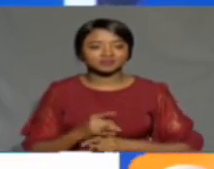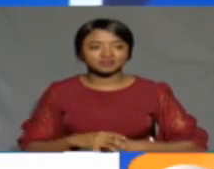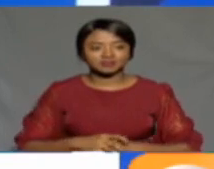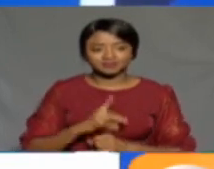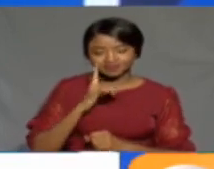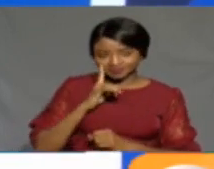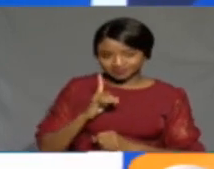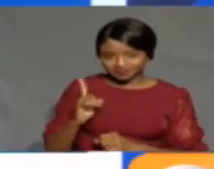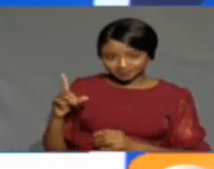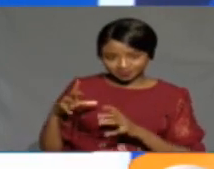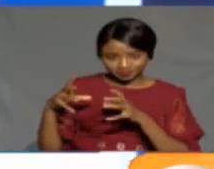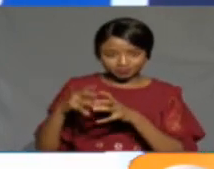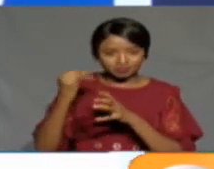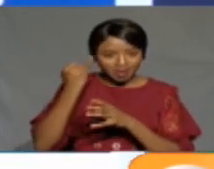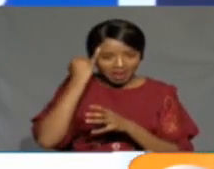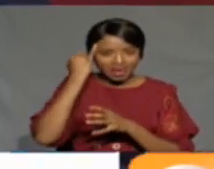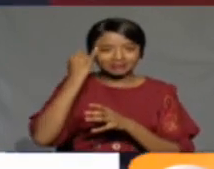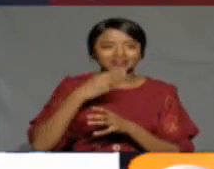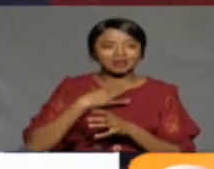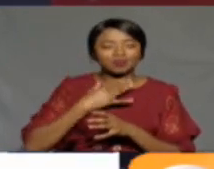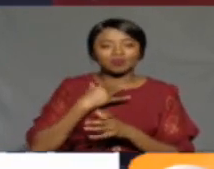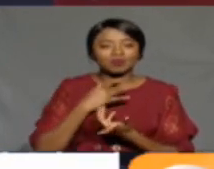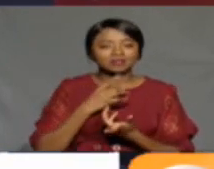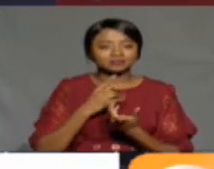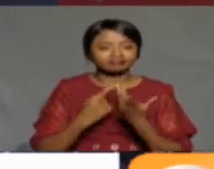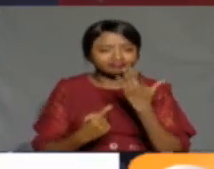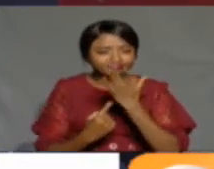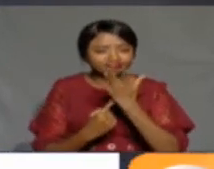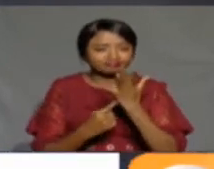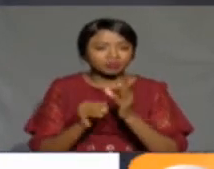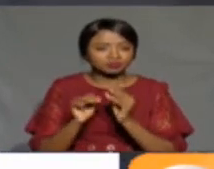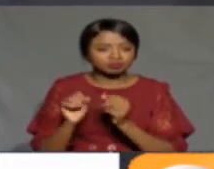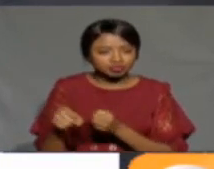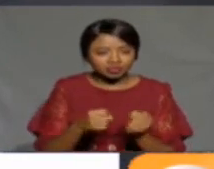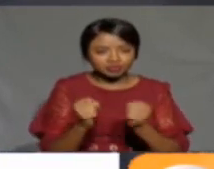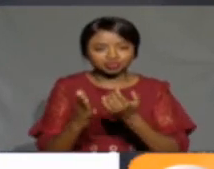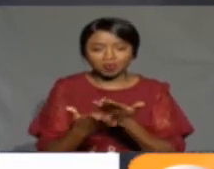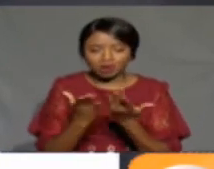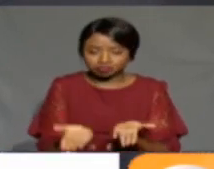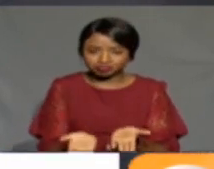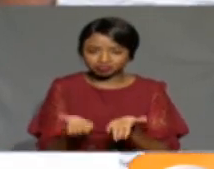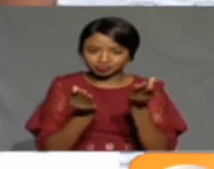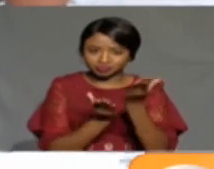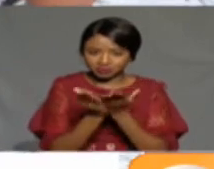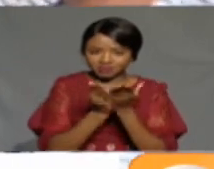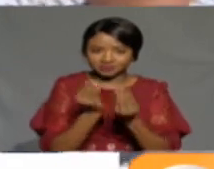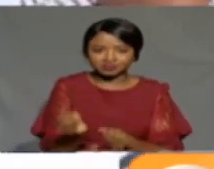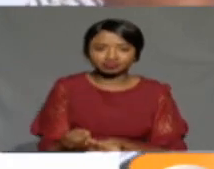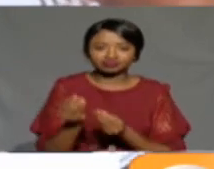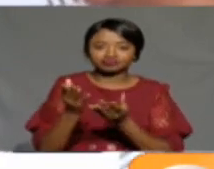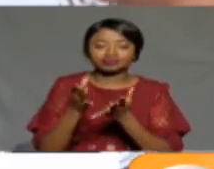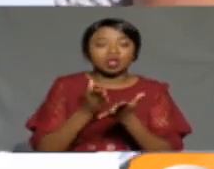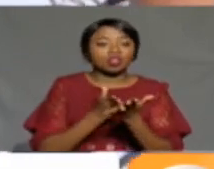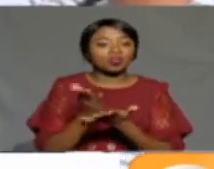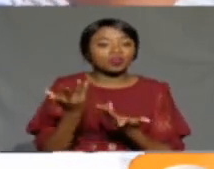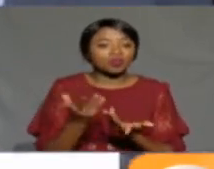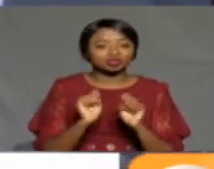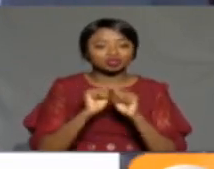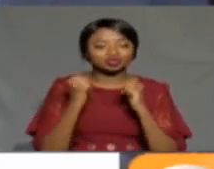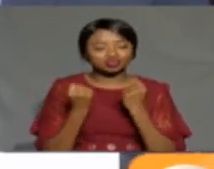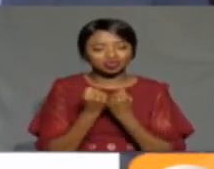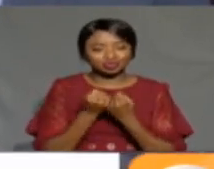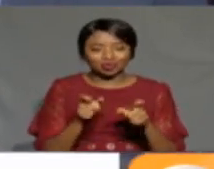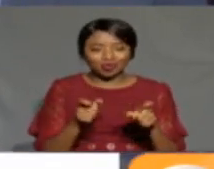The new channel is part of HF's digital banking strategy, which aims at improving services through social media to woo a more